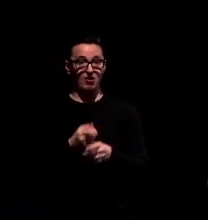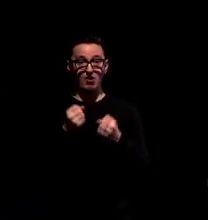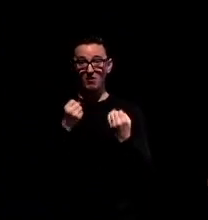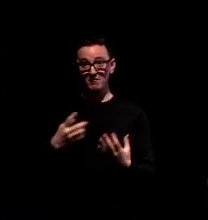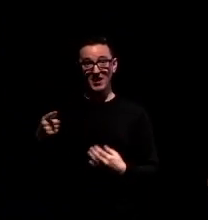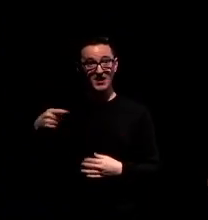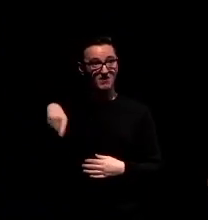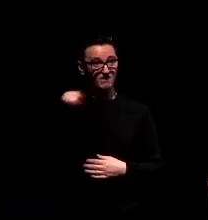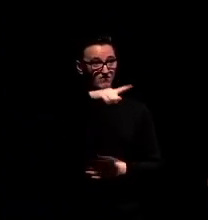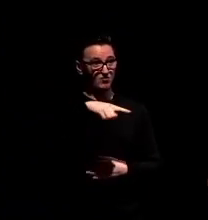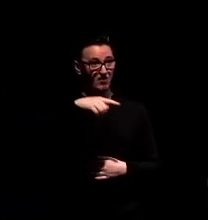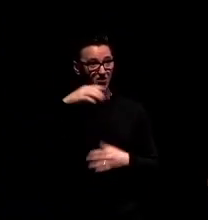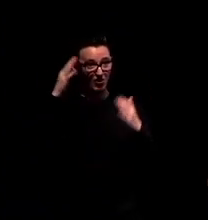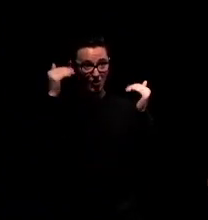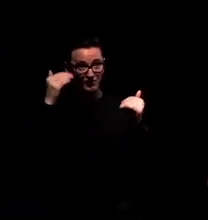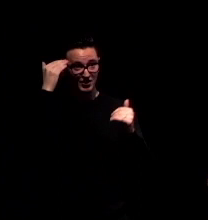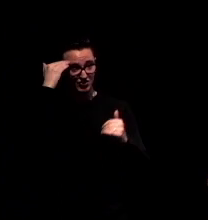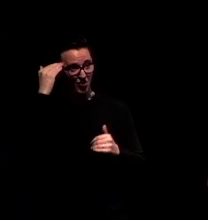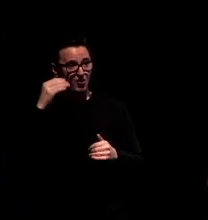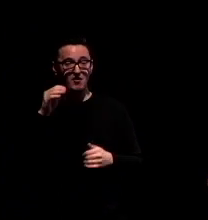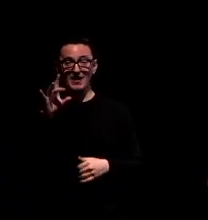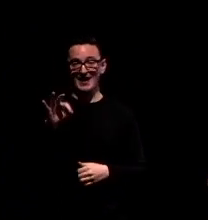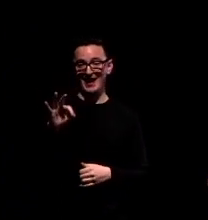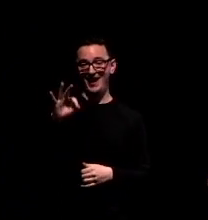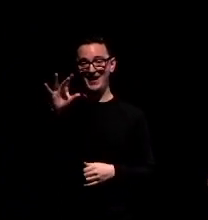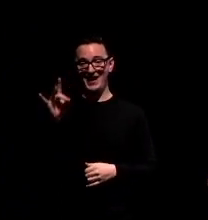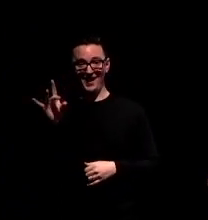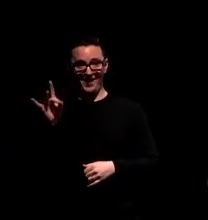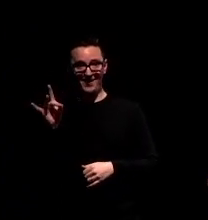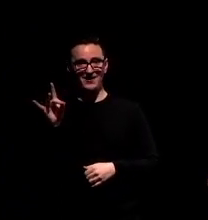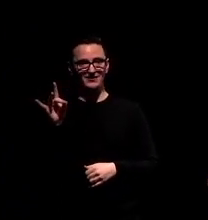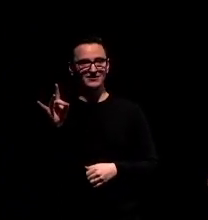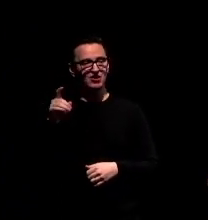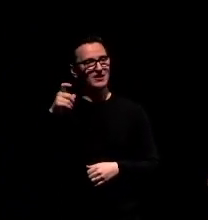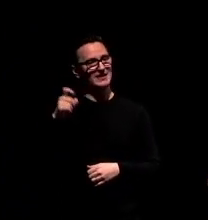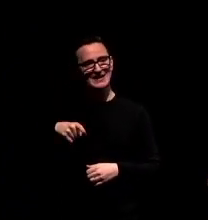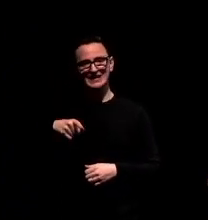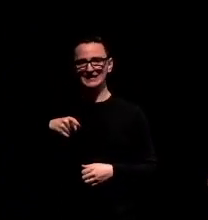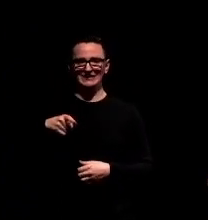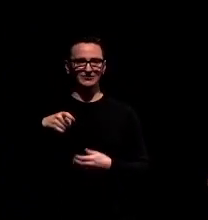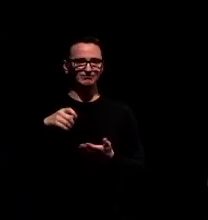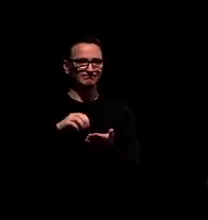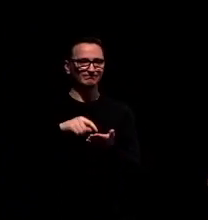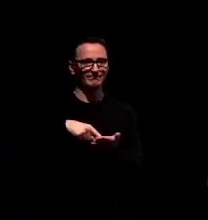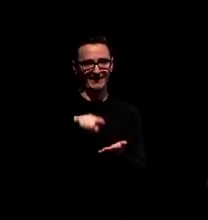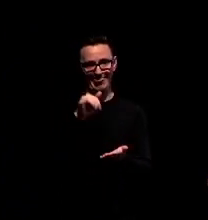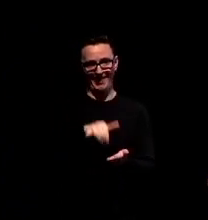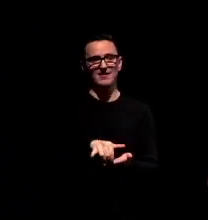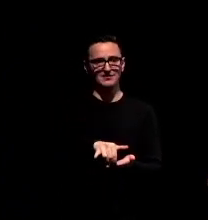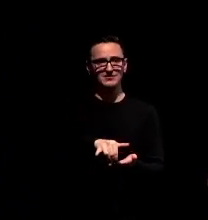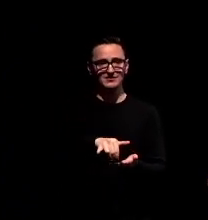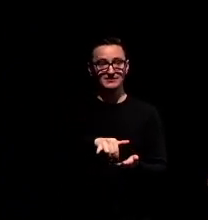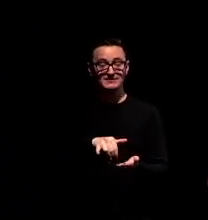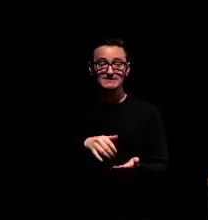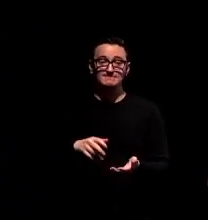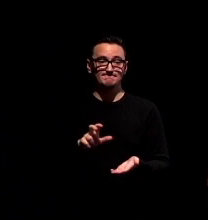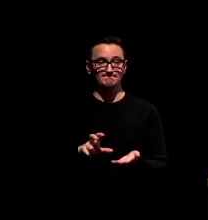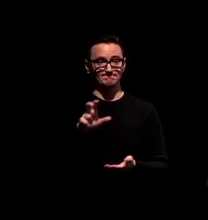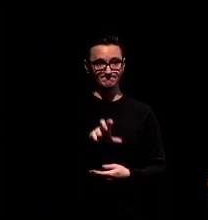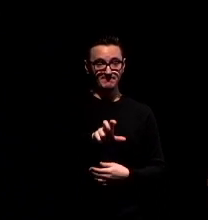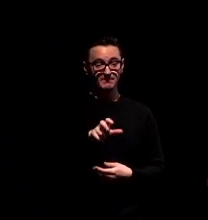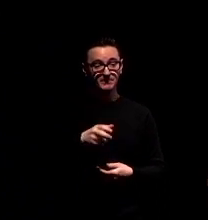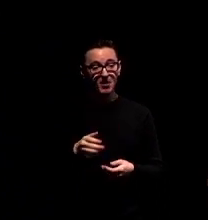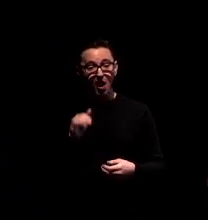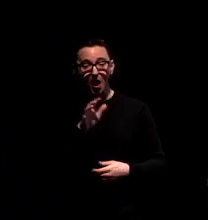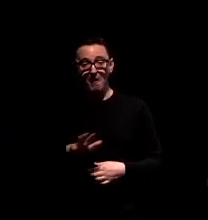Many of you hopefully have heard about 988, and we need to fund that in Minnesota to make sure. Right now we're doing about 80%